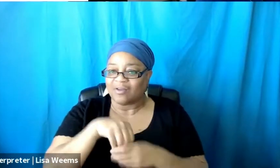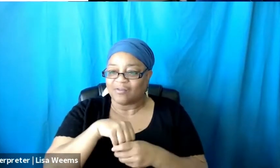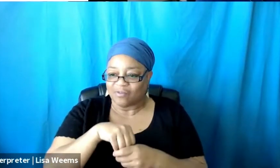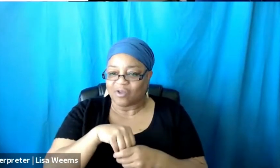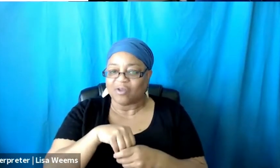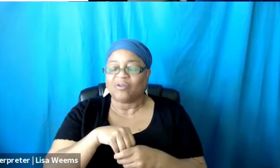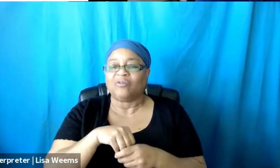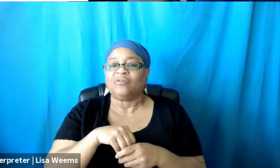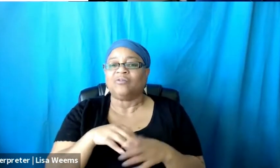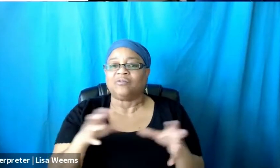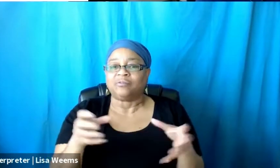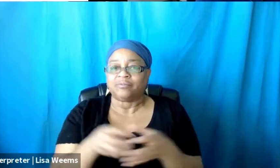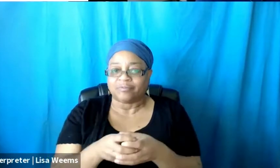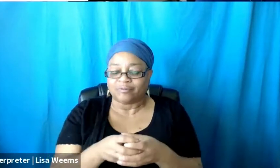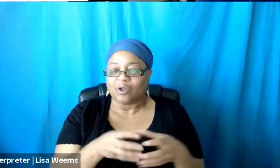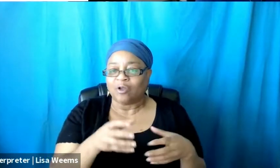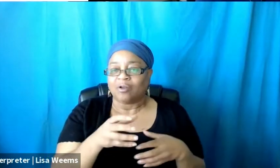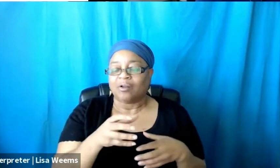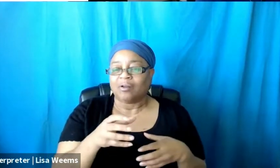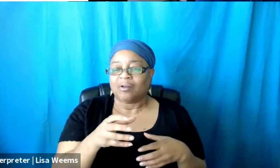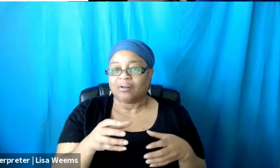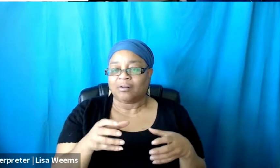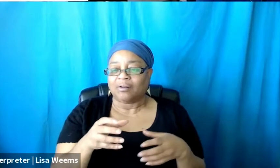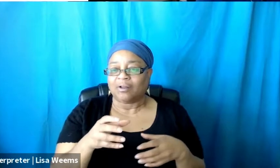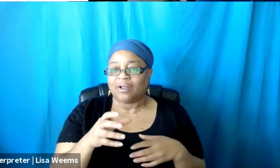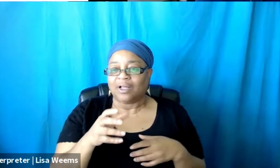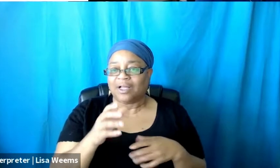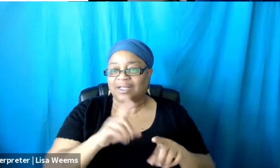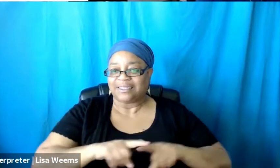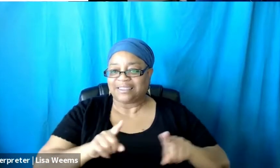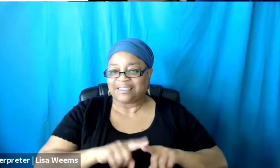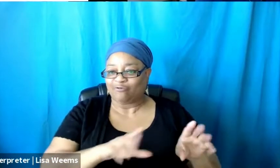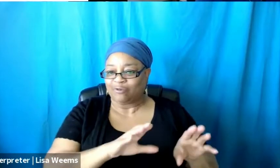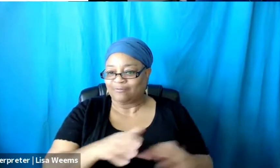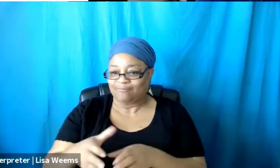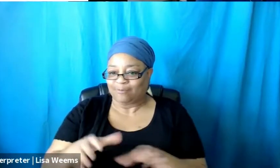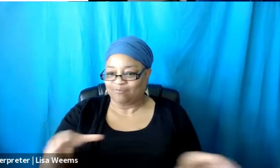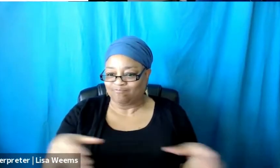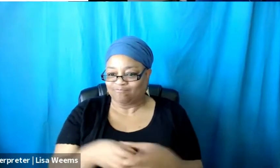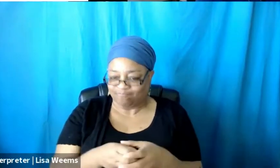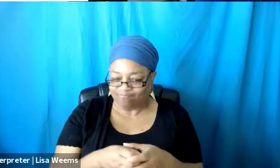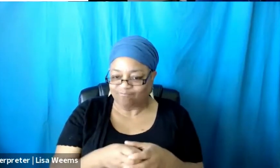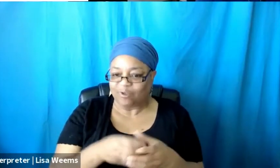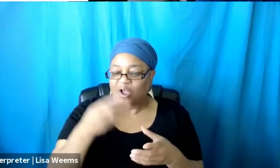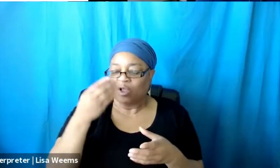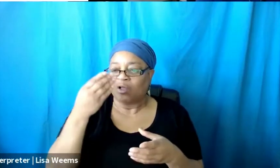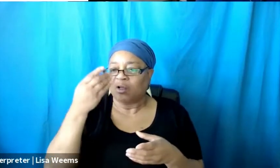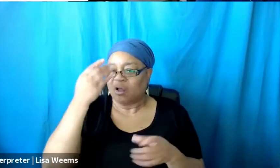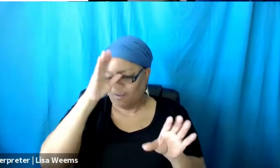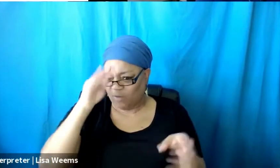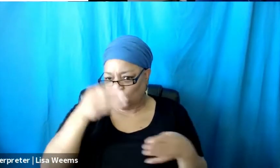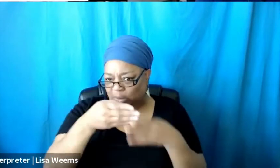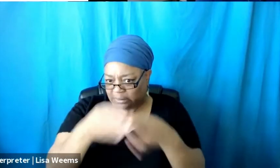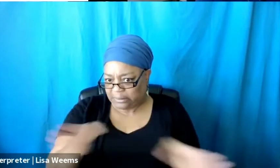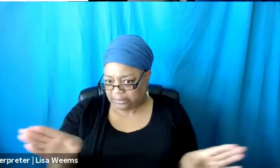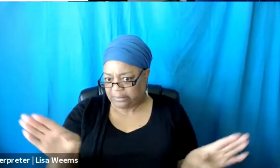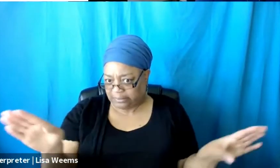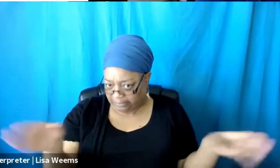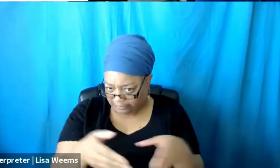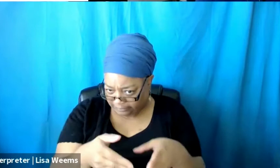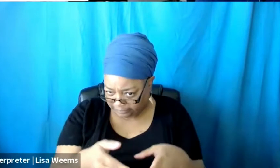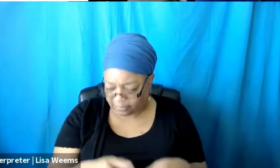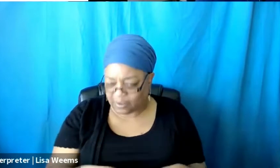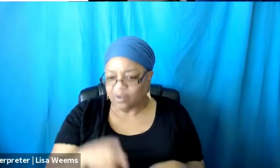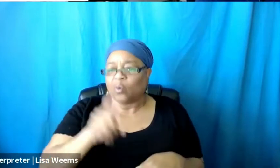silos. So just to briefly talk about 3 or 4 points. You need to bring together older adults,